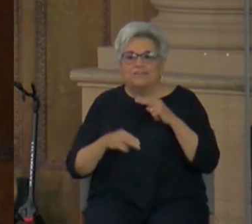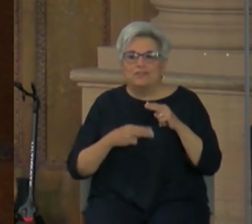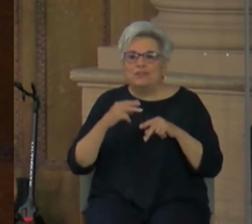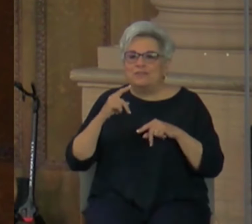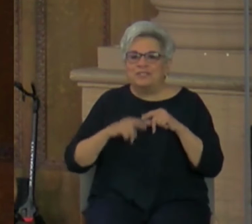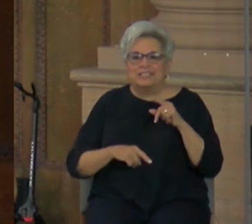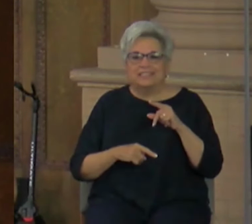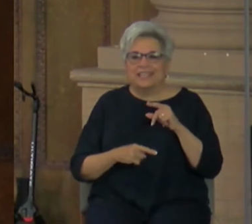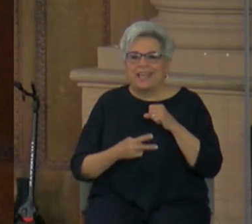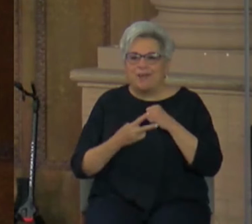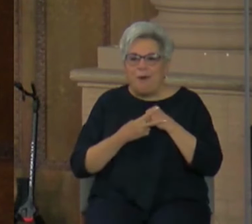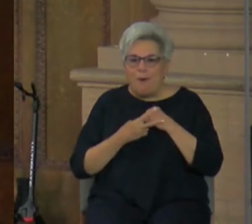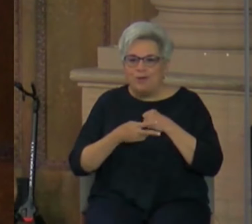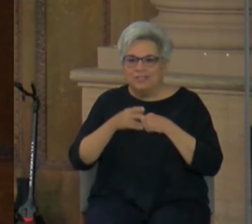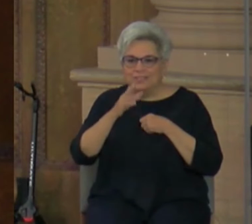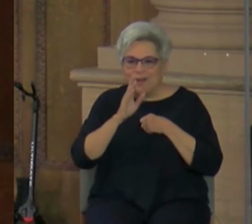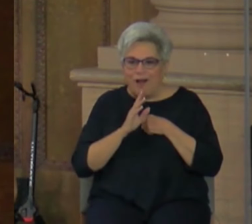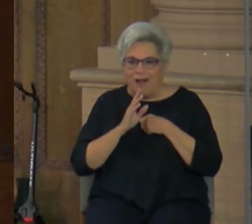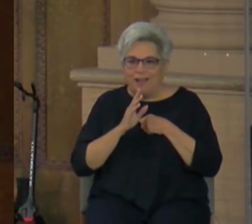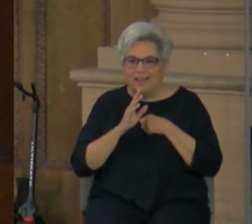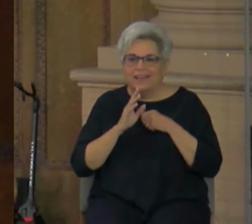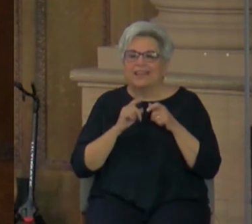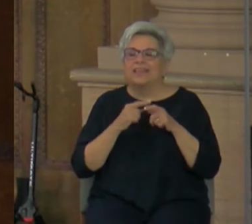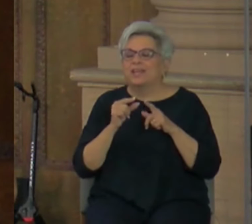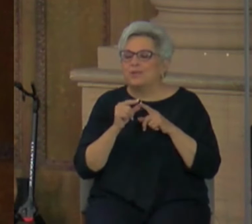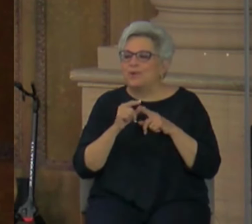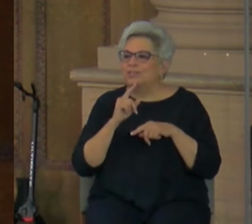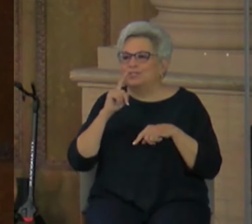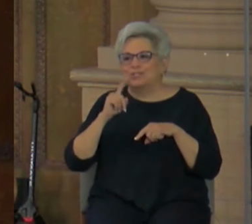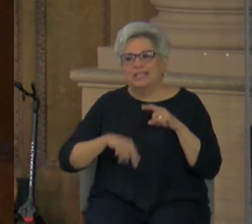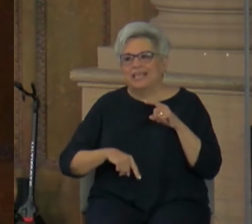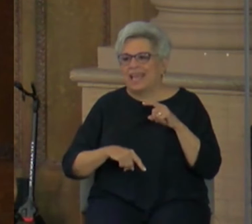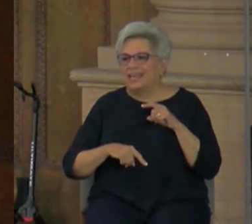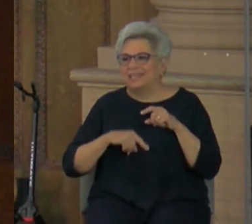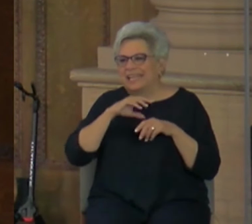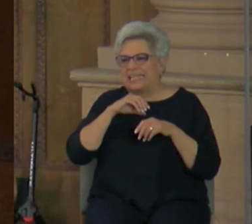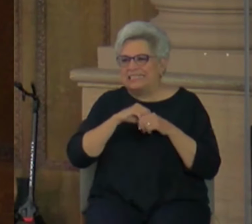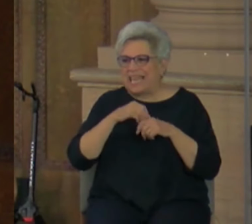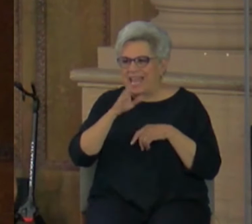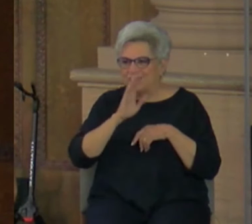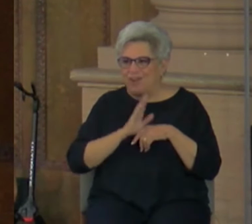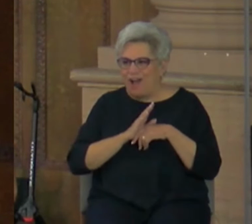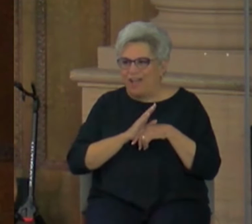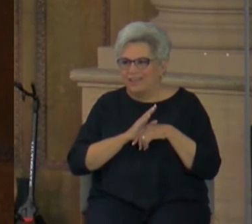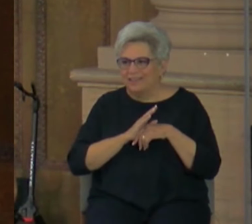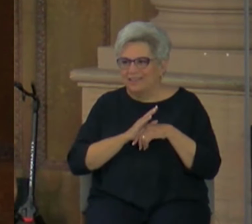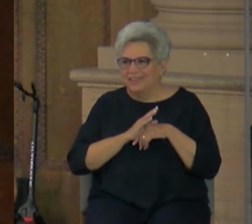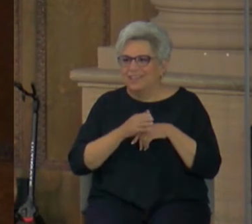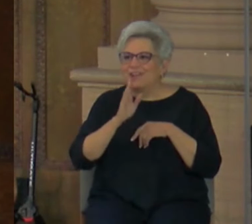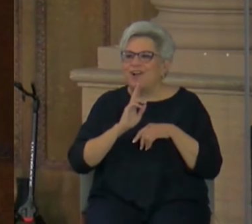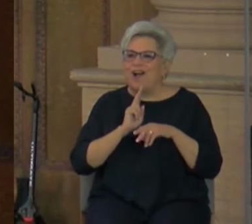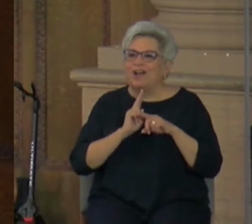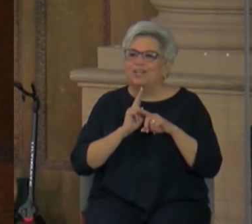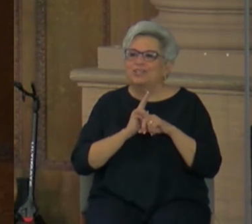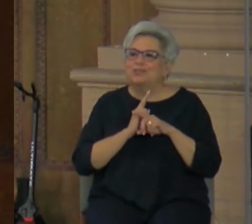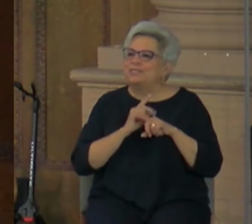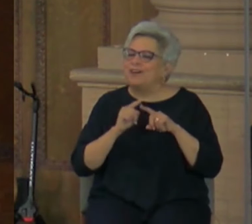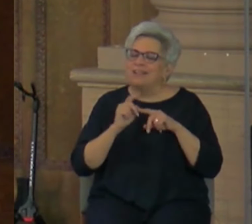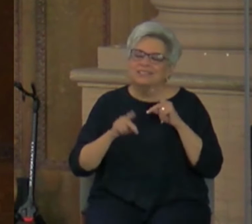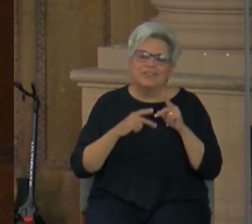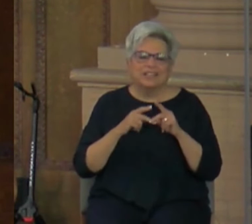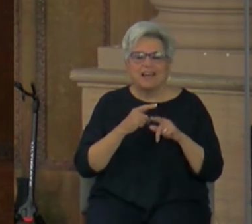him, then our words surely can't. And so God uses all kinds of human language and forms to help us